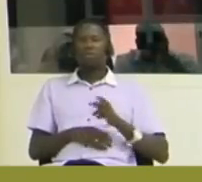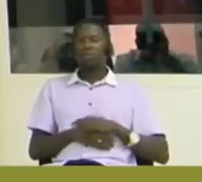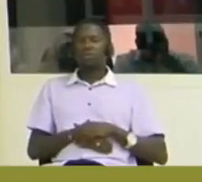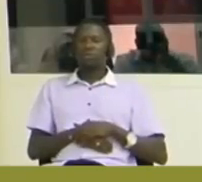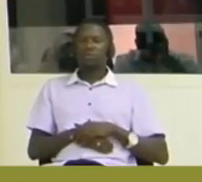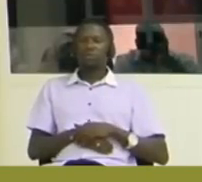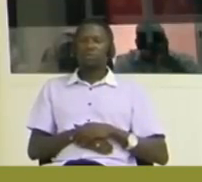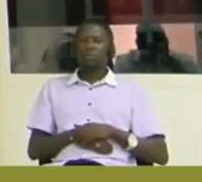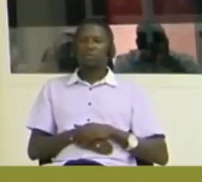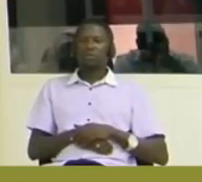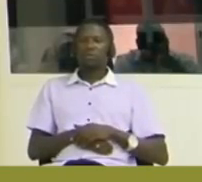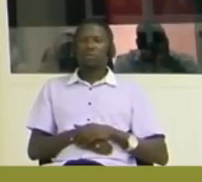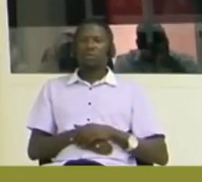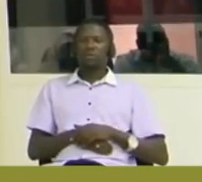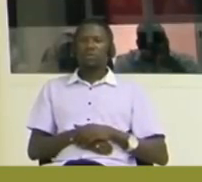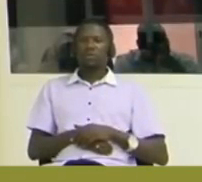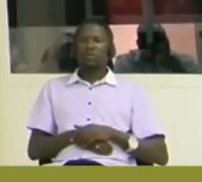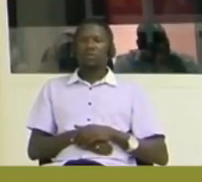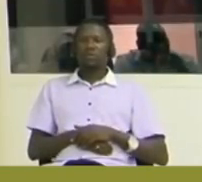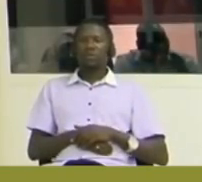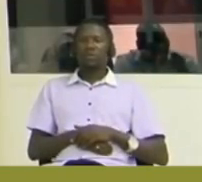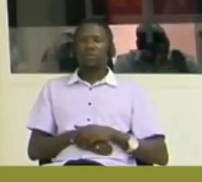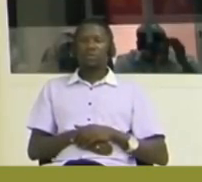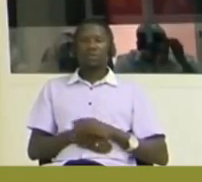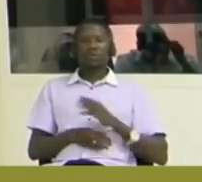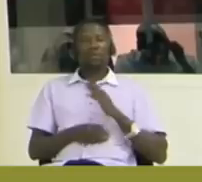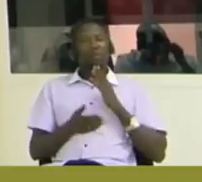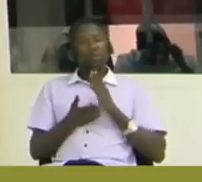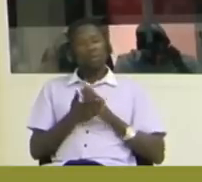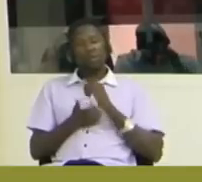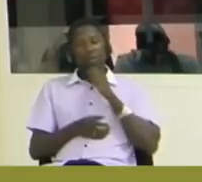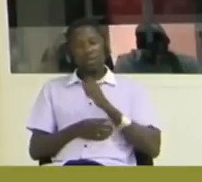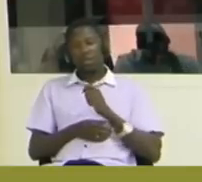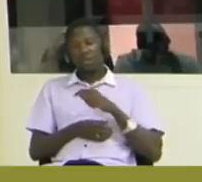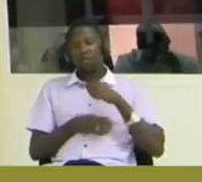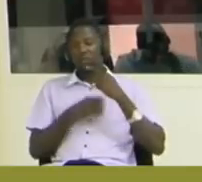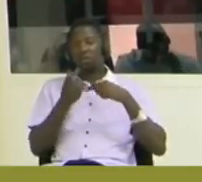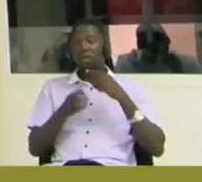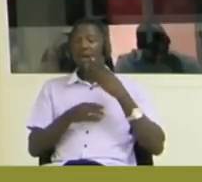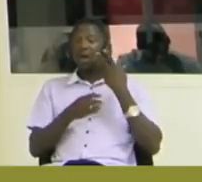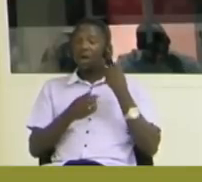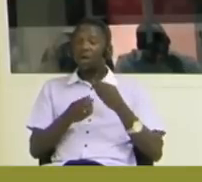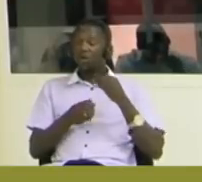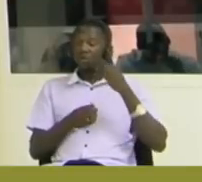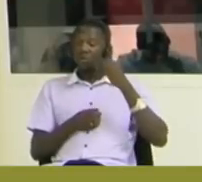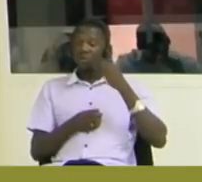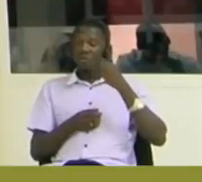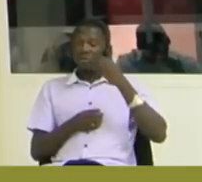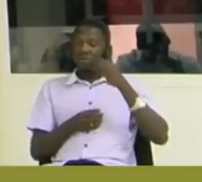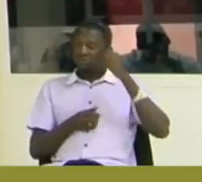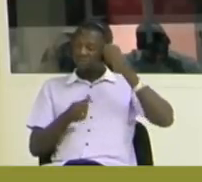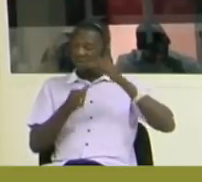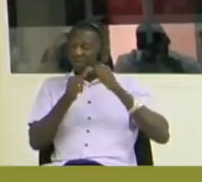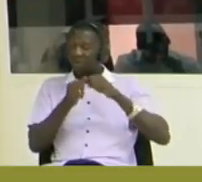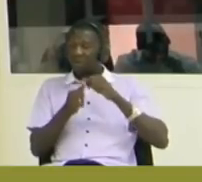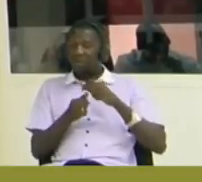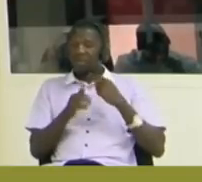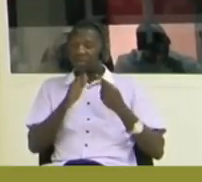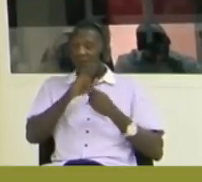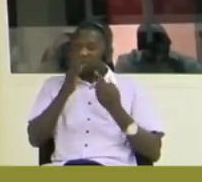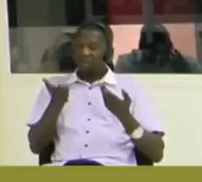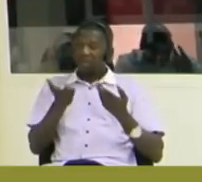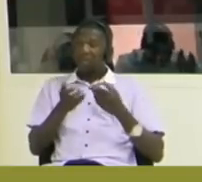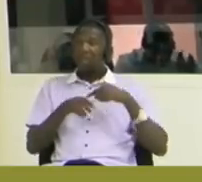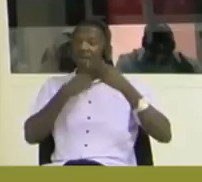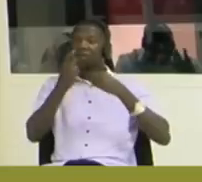how memorable a moment is, after 25 years, your memory does tend to fade. And let's face it, I am